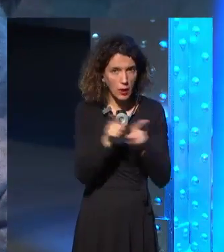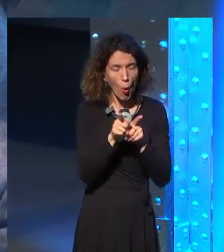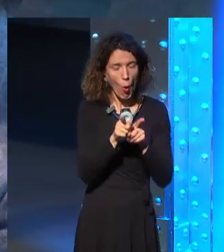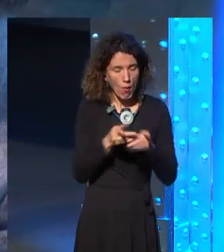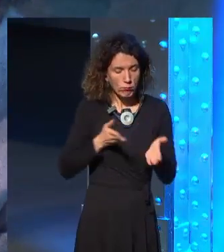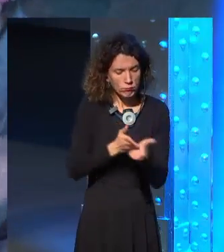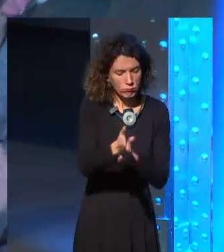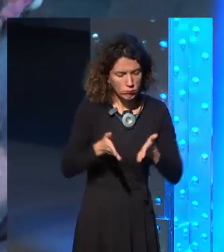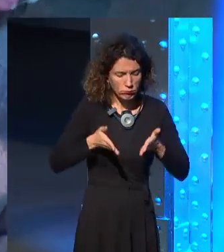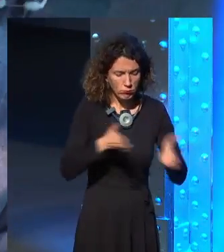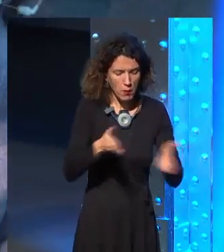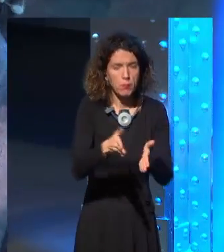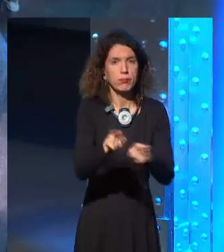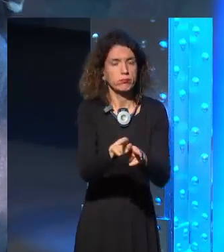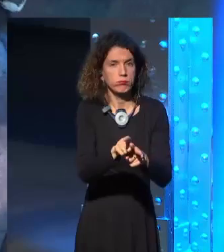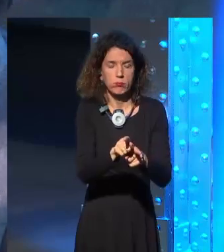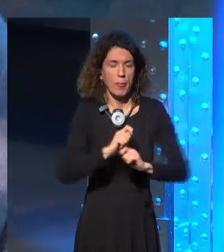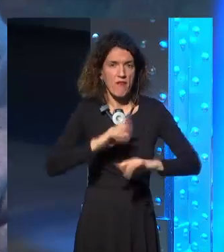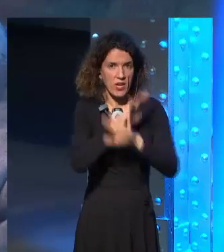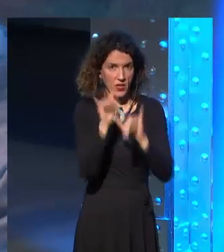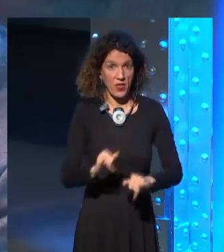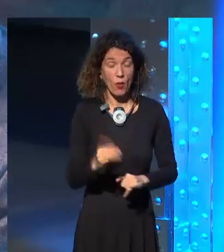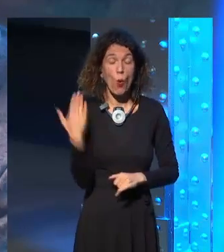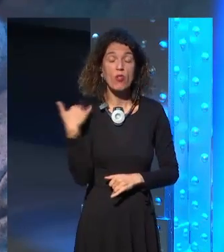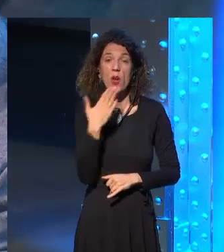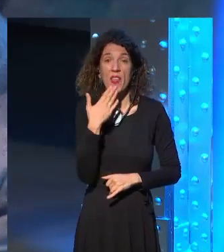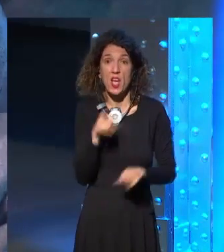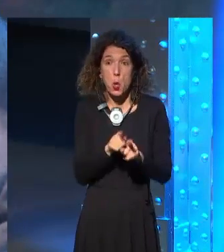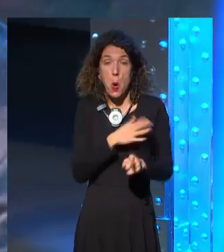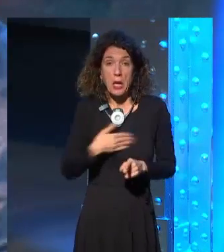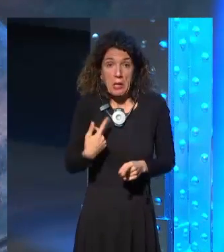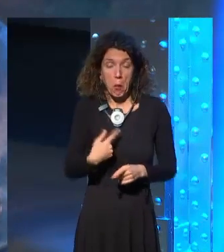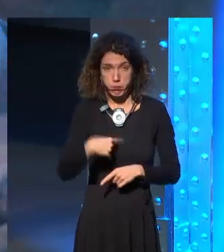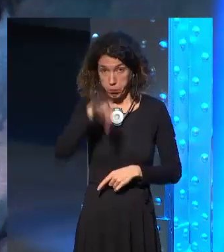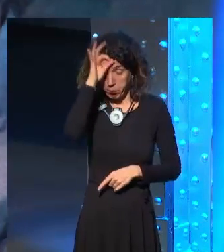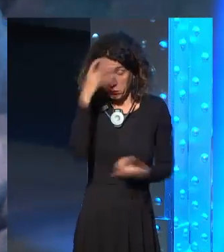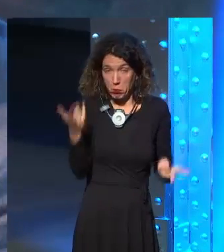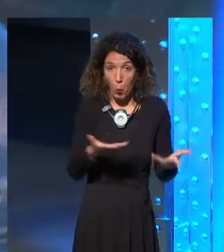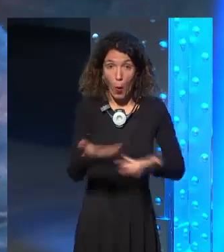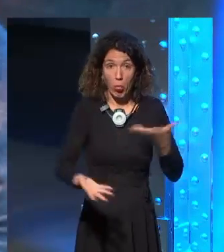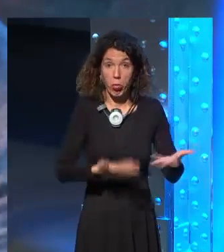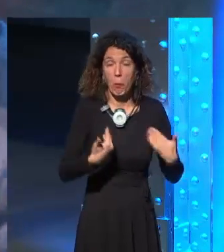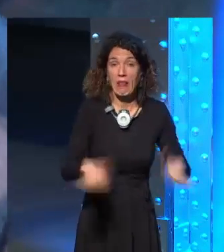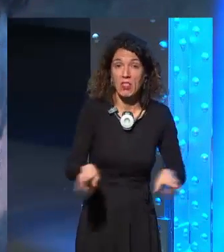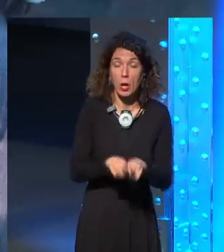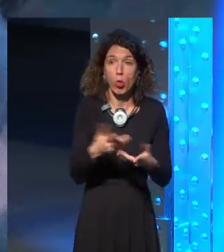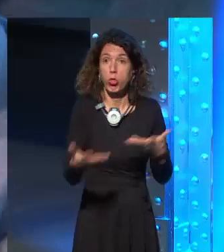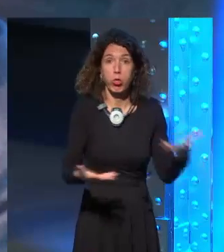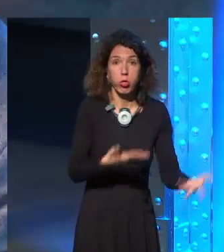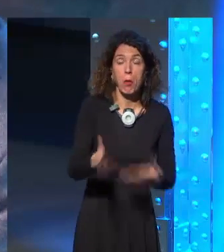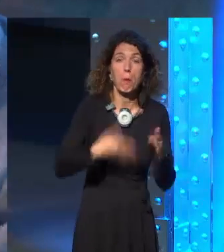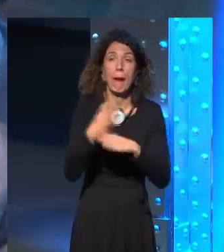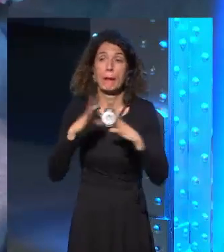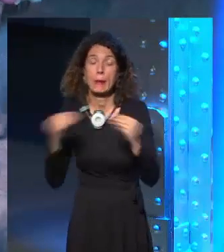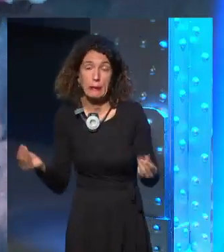And I think especially when I was your age, I had no idea what I wanted to do. And I was all over the place. And when I went to university, I